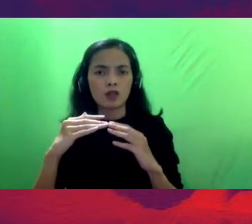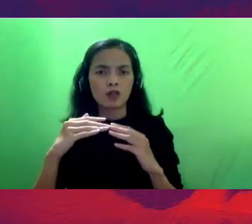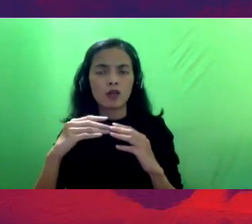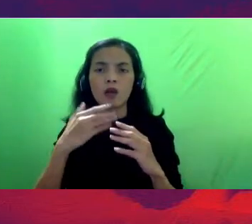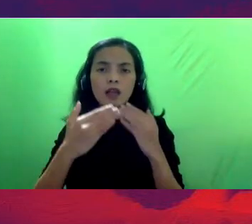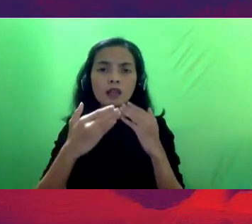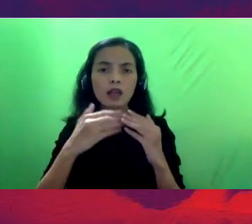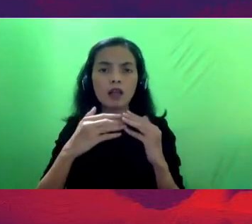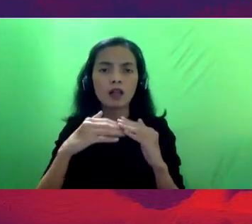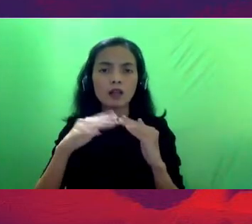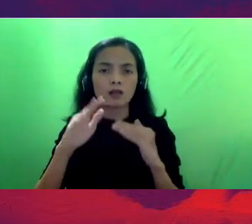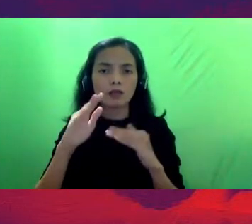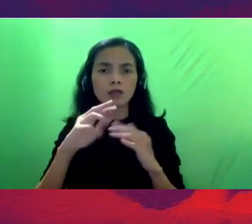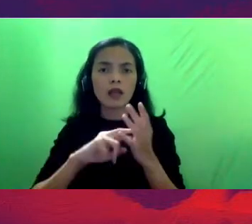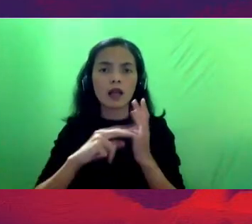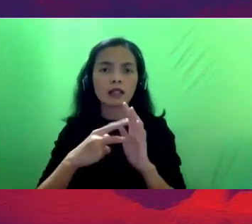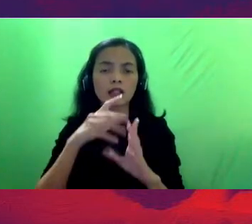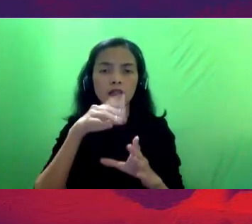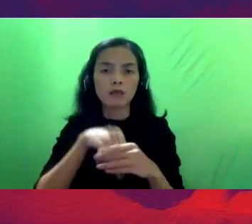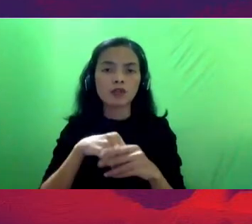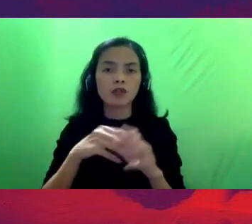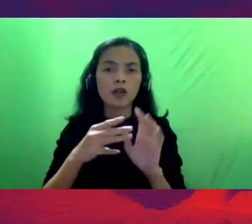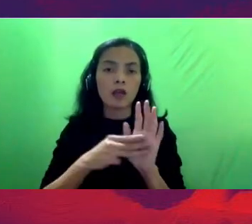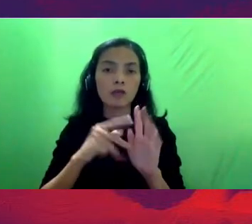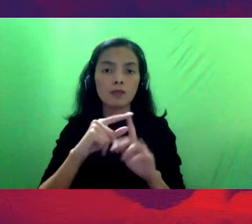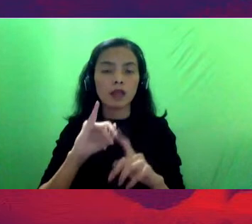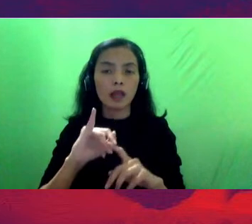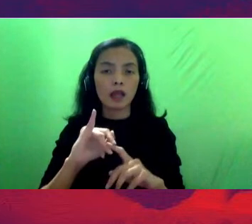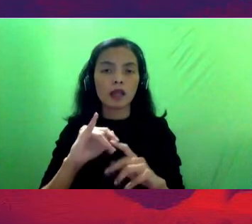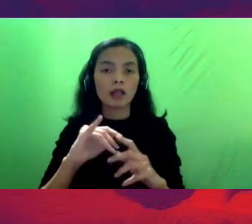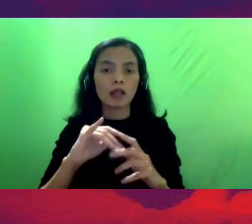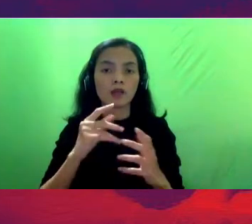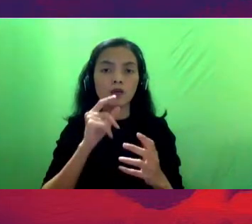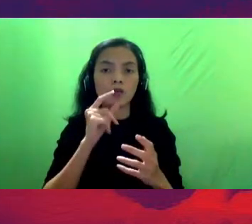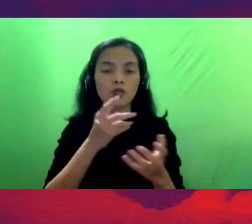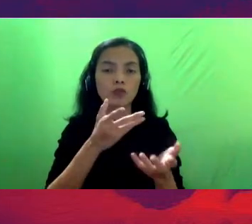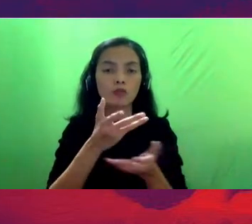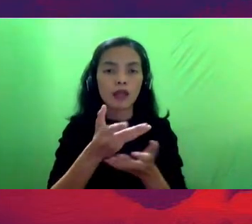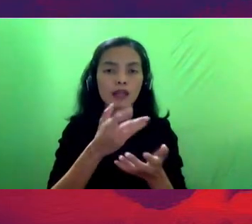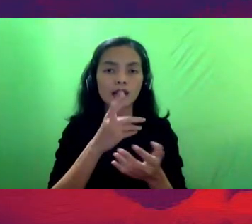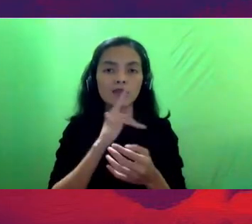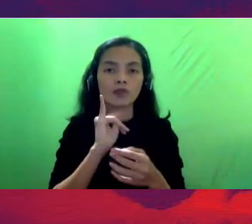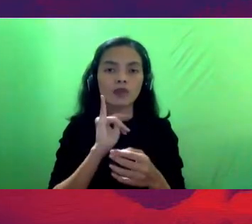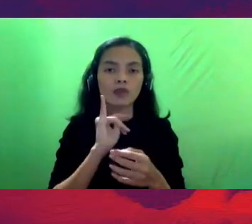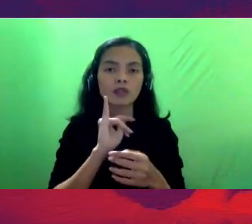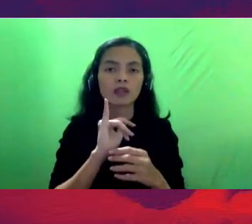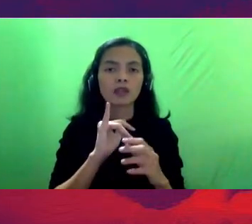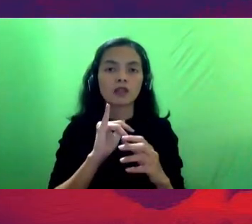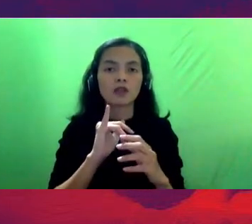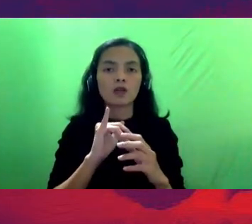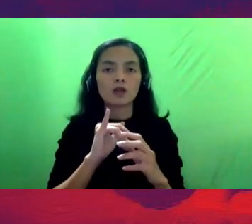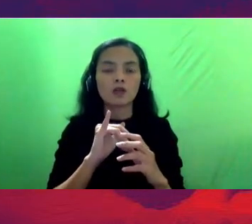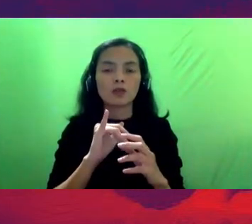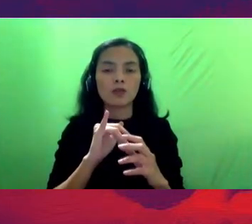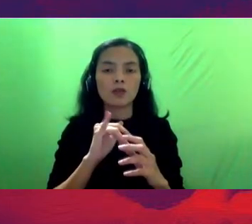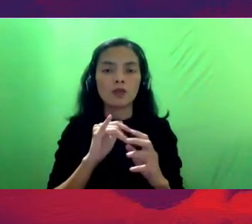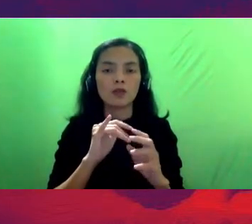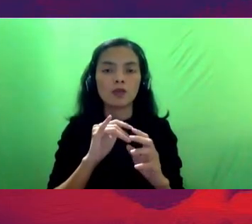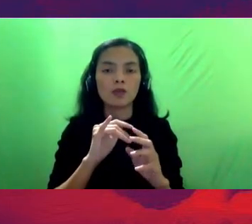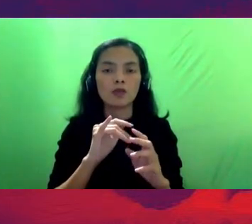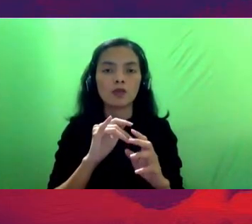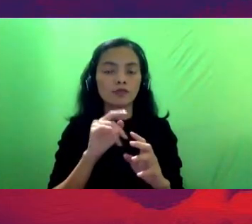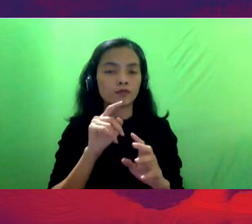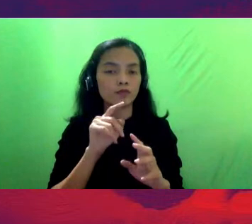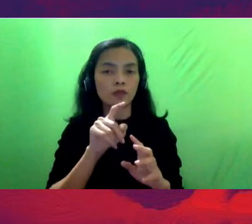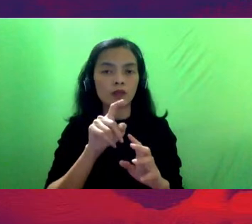questionnaire. So including MPI related questions into surveys is not as hard as one would assume, and